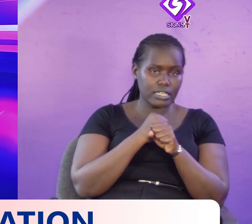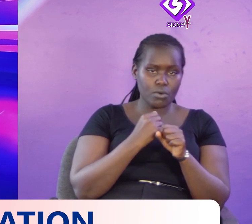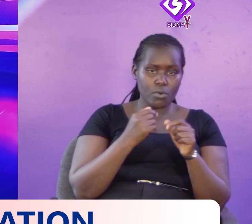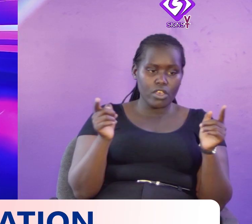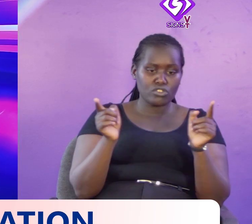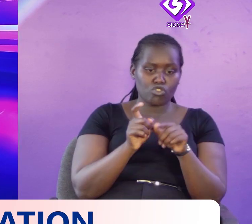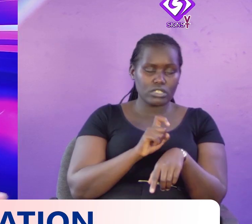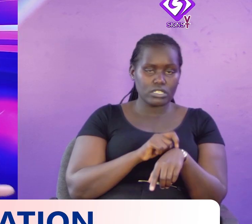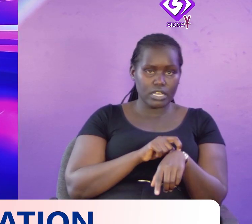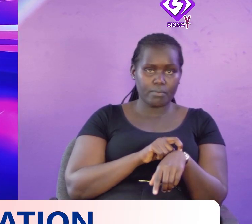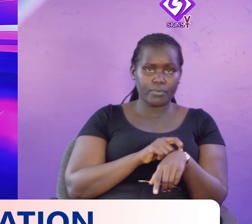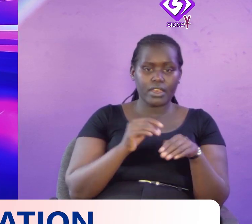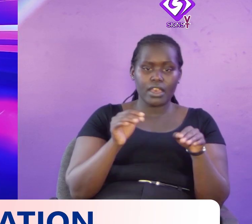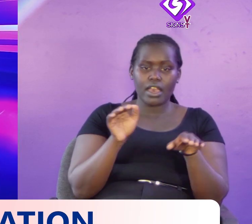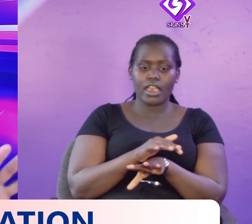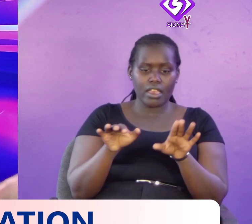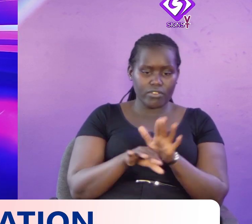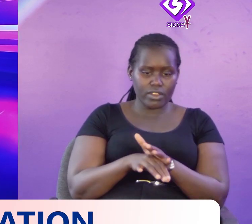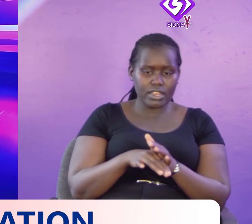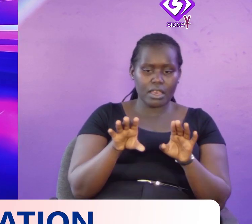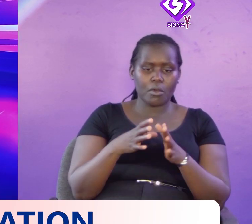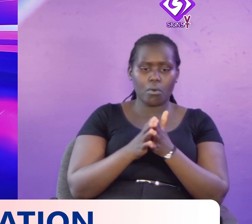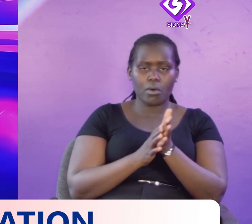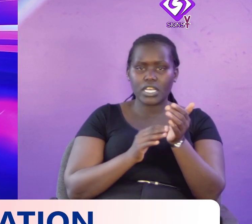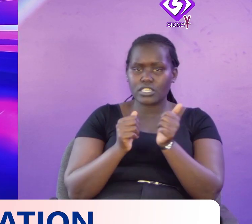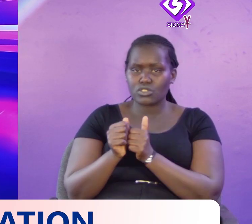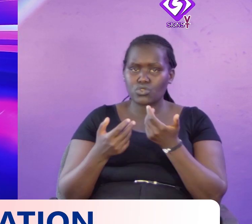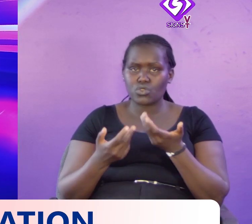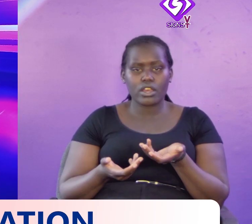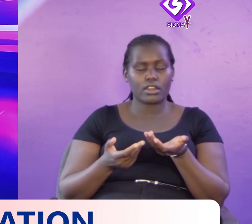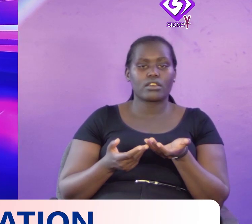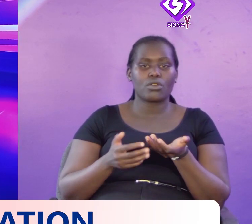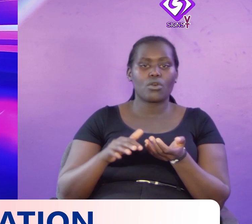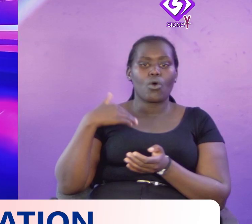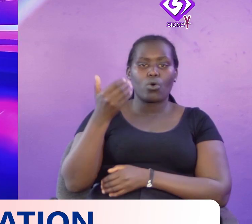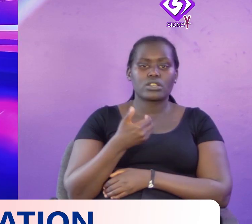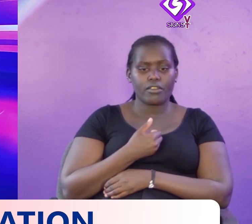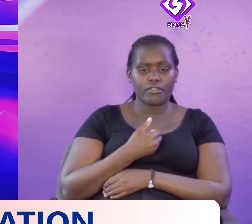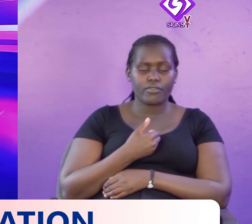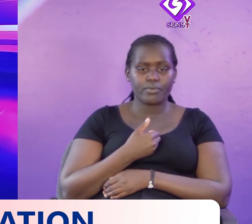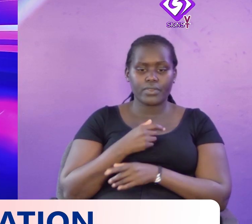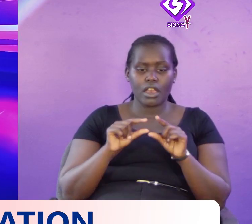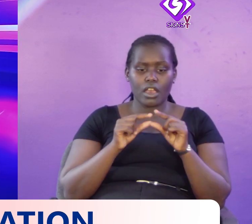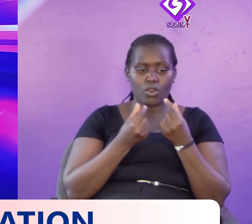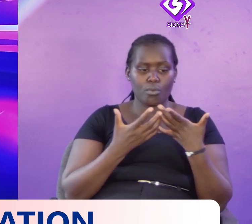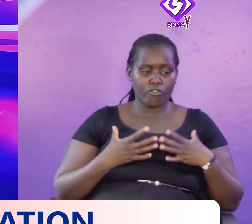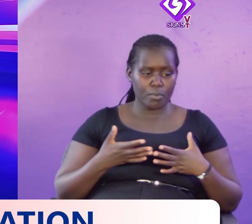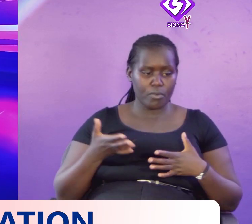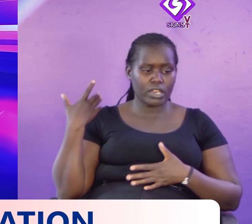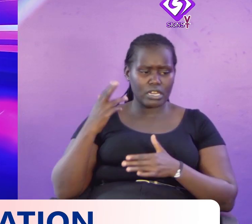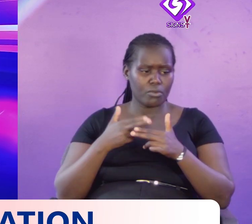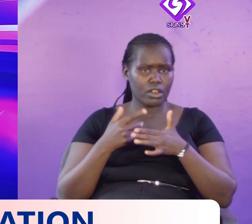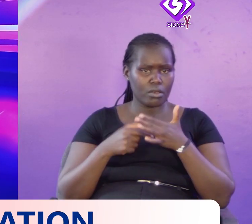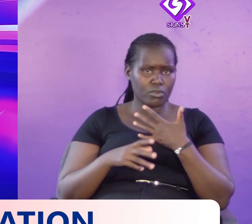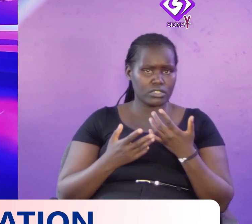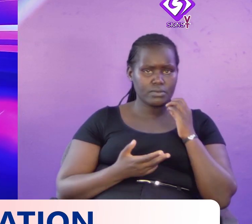time, everything imekuwa torn into pieces. Hata tuelewi. We used to have a group of people kitambo walikuwa naitwa wengine